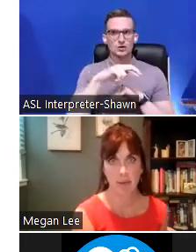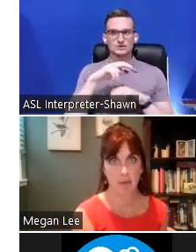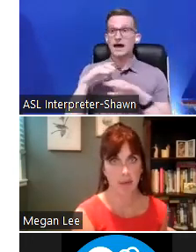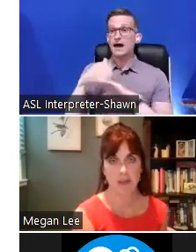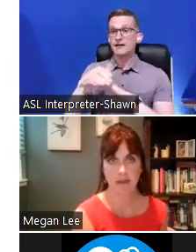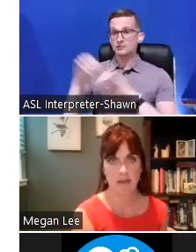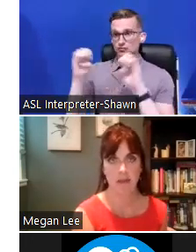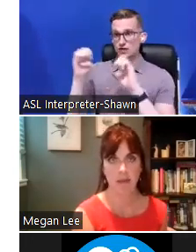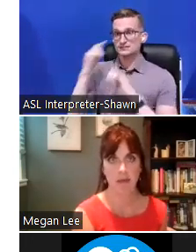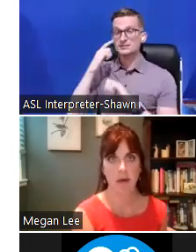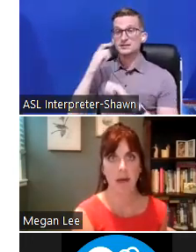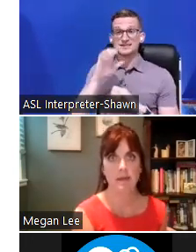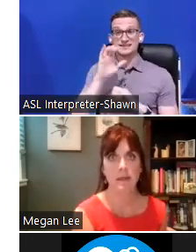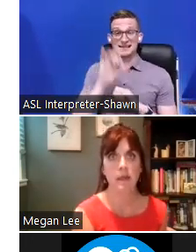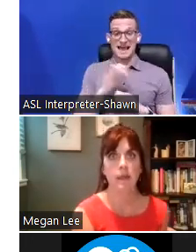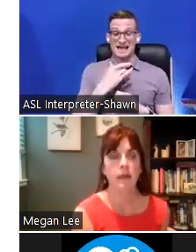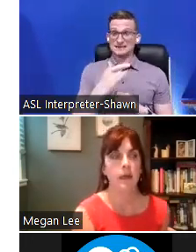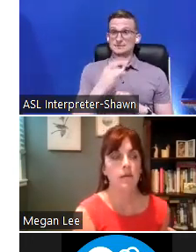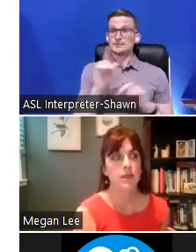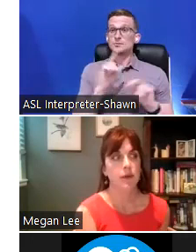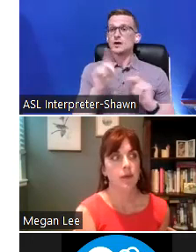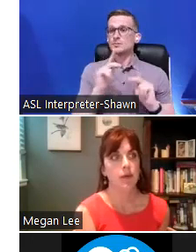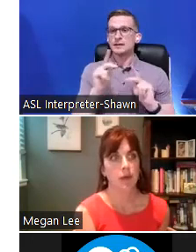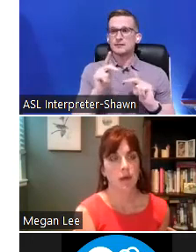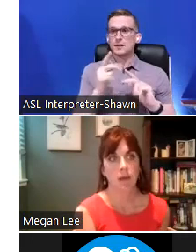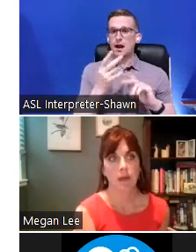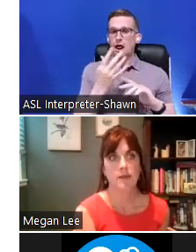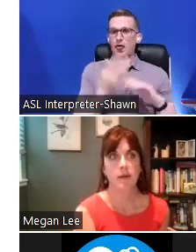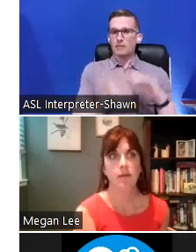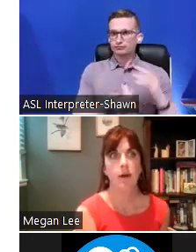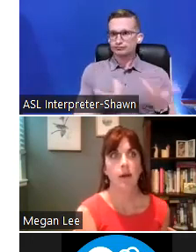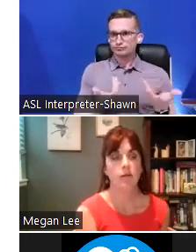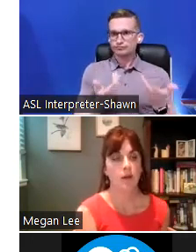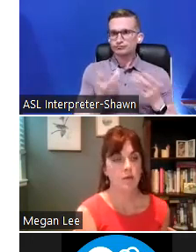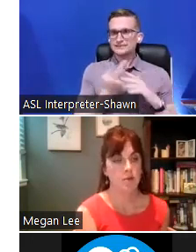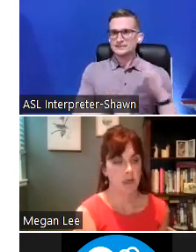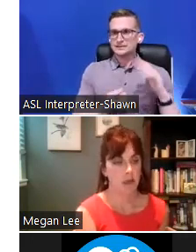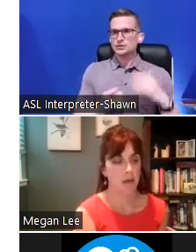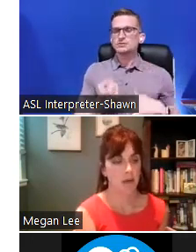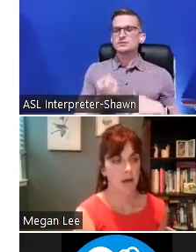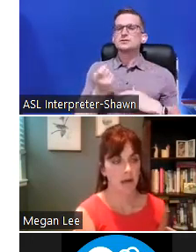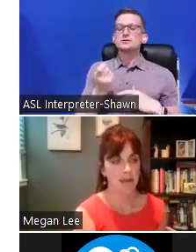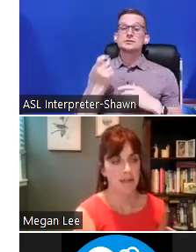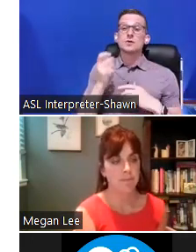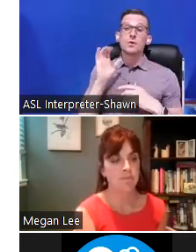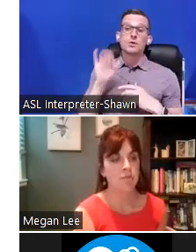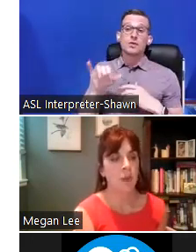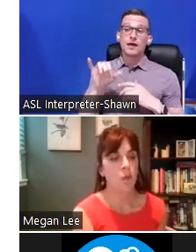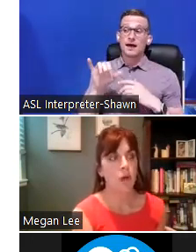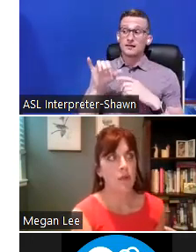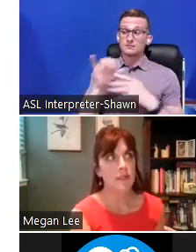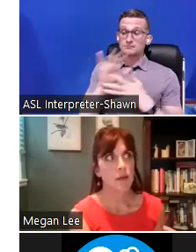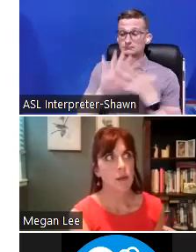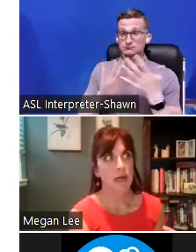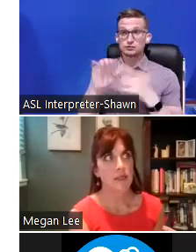where people really tend to slip through the cracks. So it'll be a really comprehensive overhaul of those training areas.